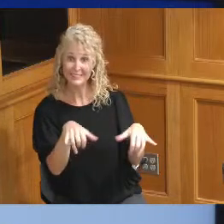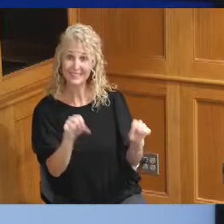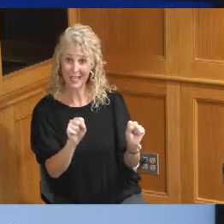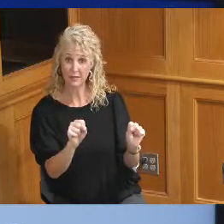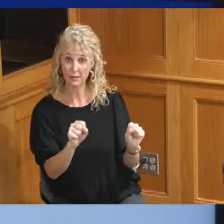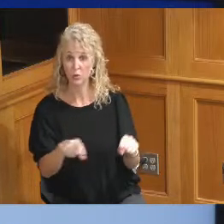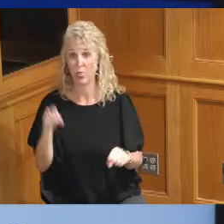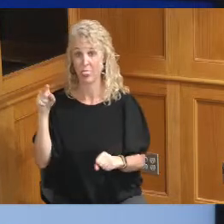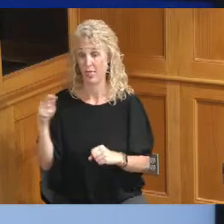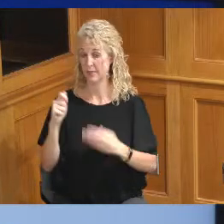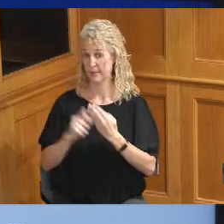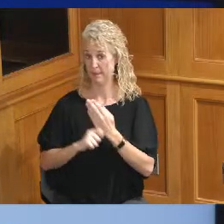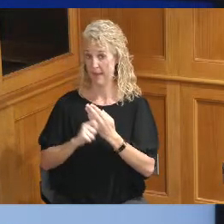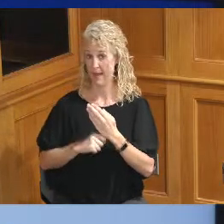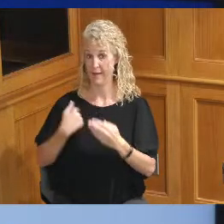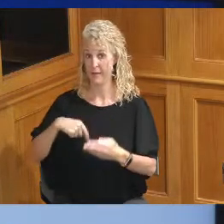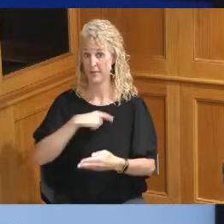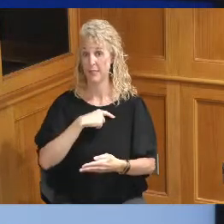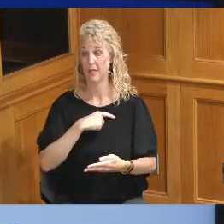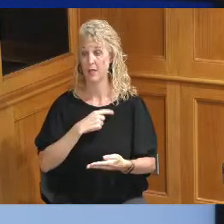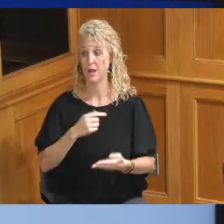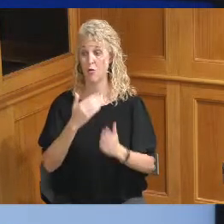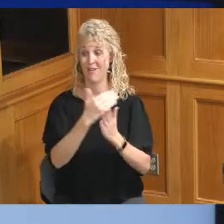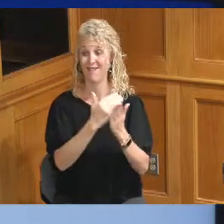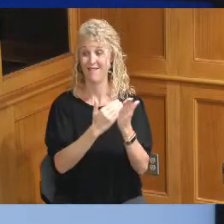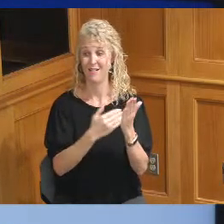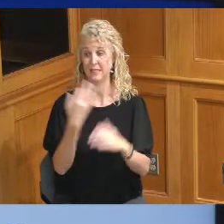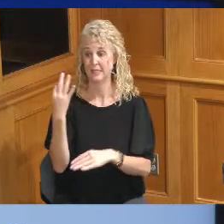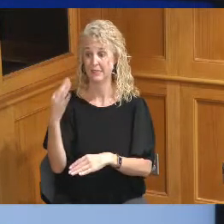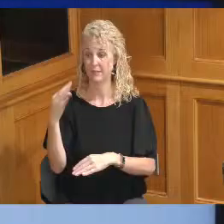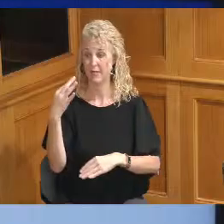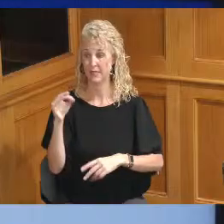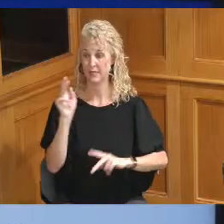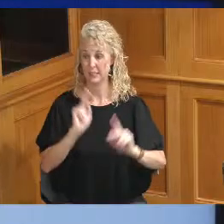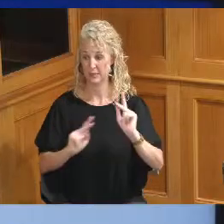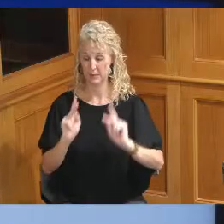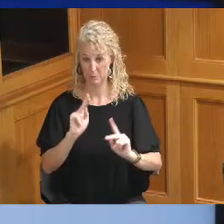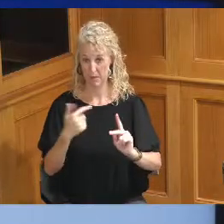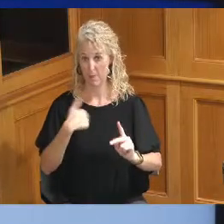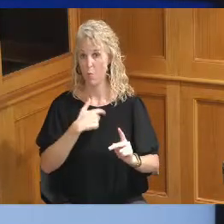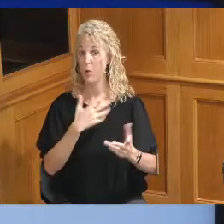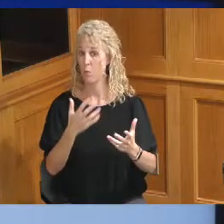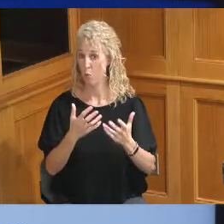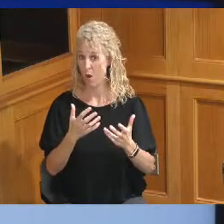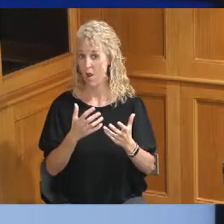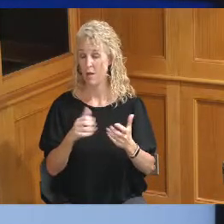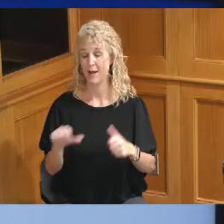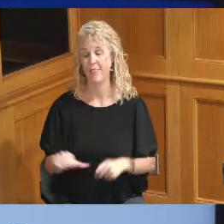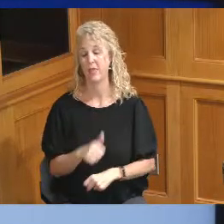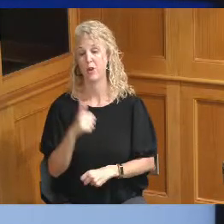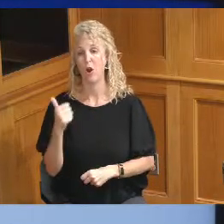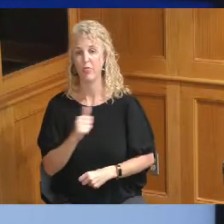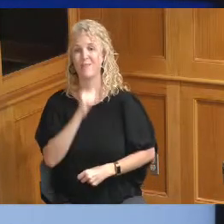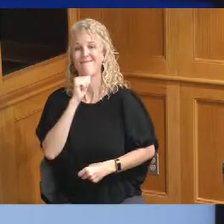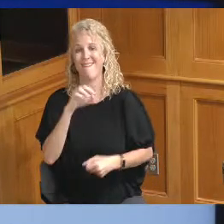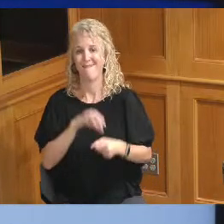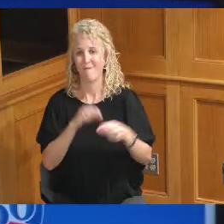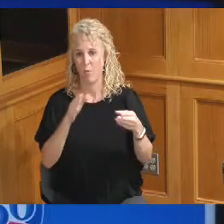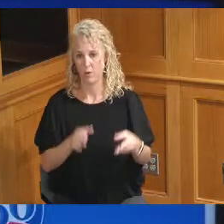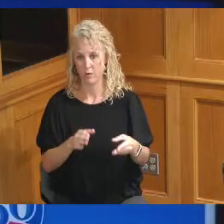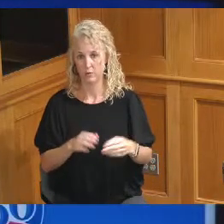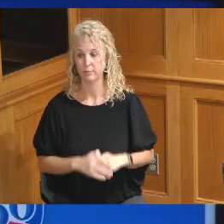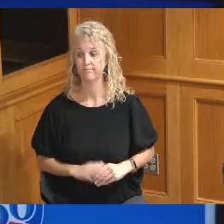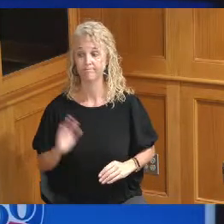front of you is our proposed list of the 19 voting members, and then we also have our ex officio members as well.